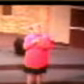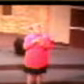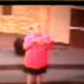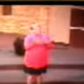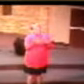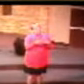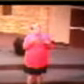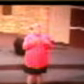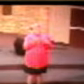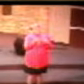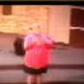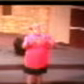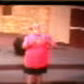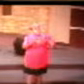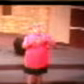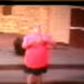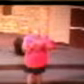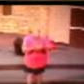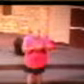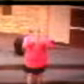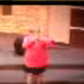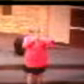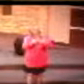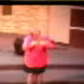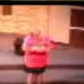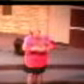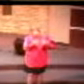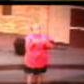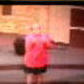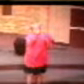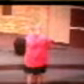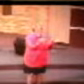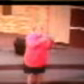in the Dallas-Fort Worth area and beyond across the country,